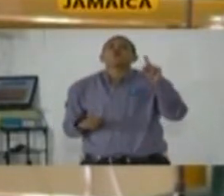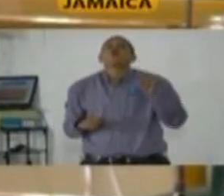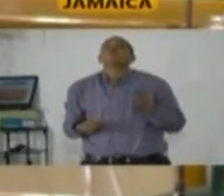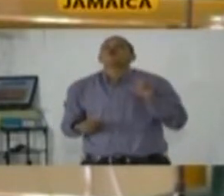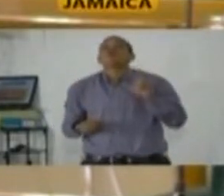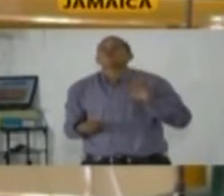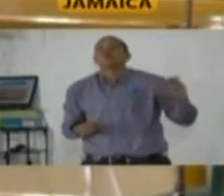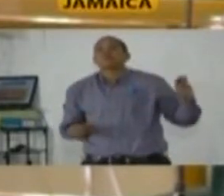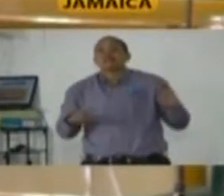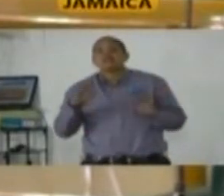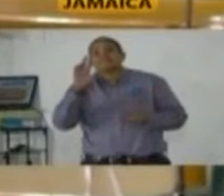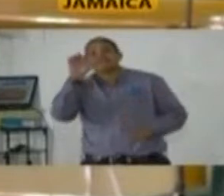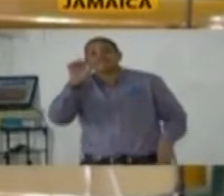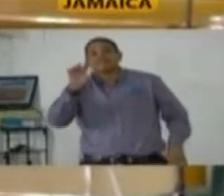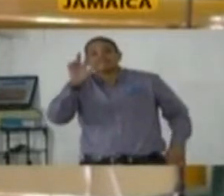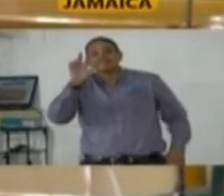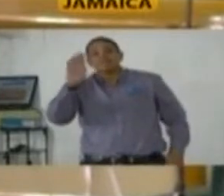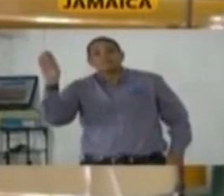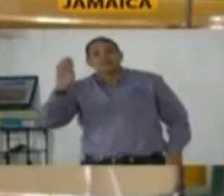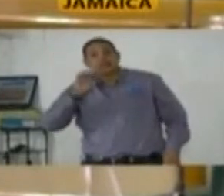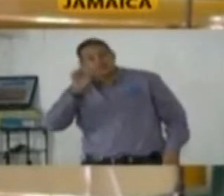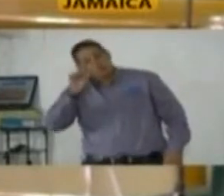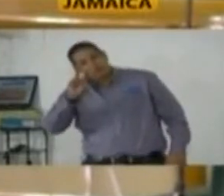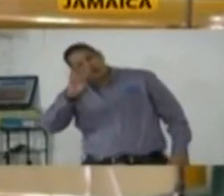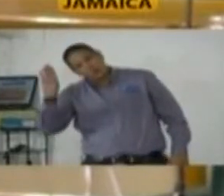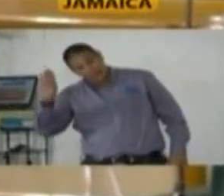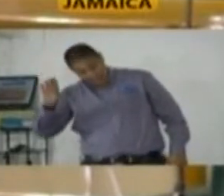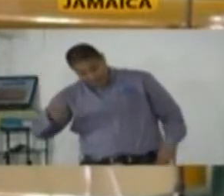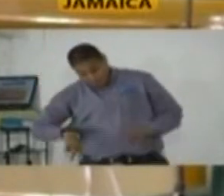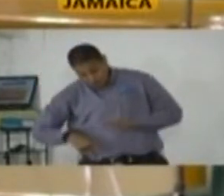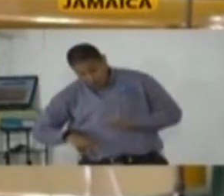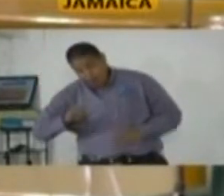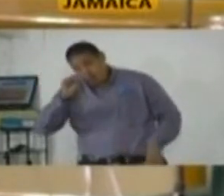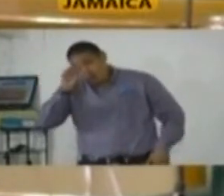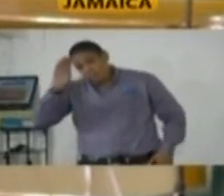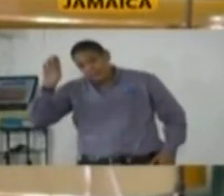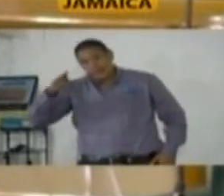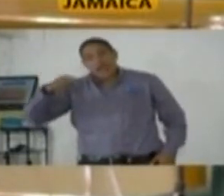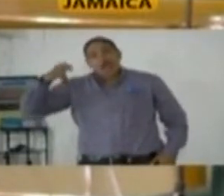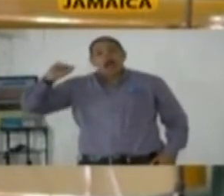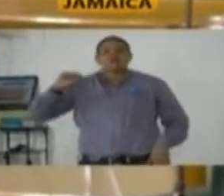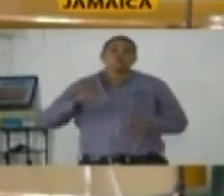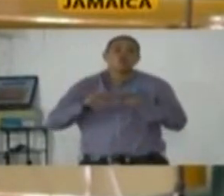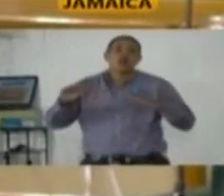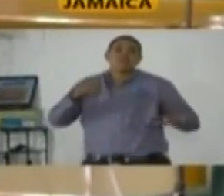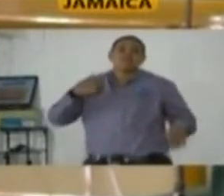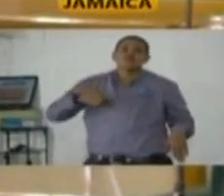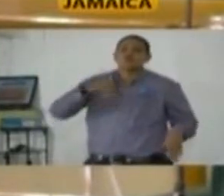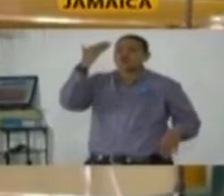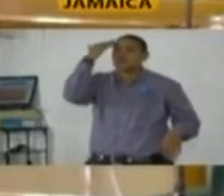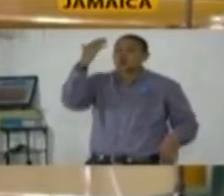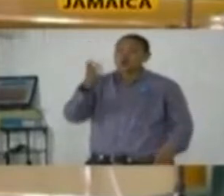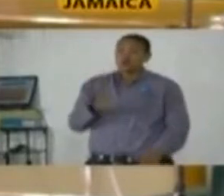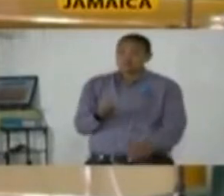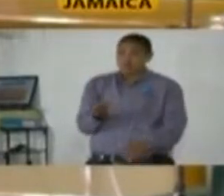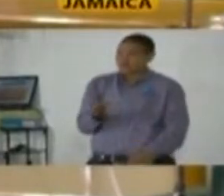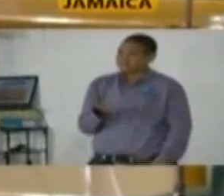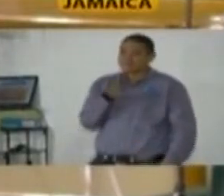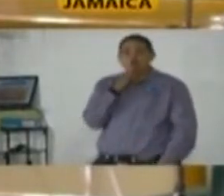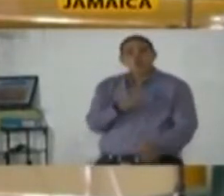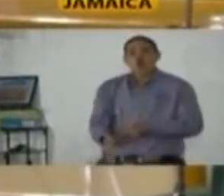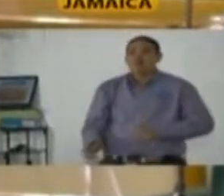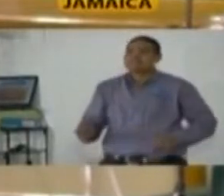at the primary level and $1 billion at the secondary level. Madam Speaker, we know that it is not enough for